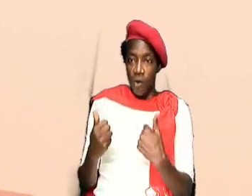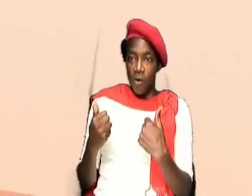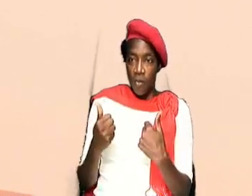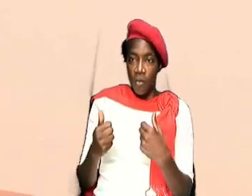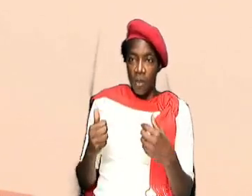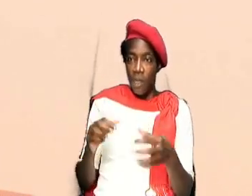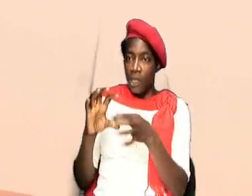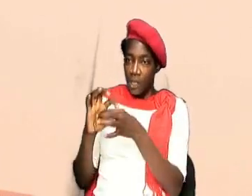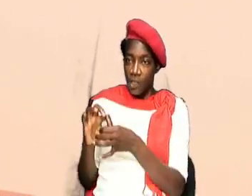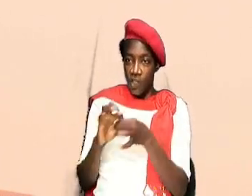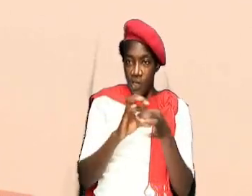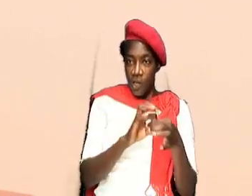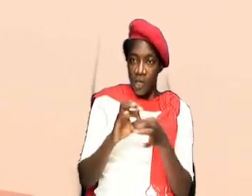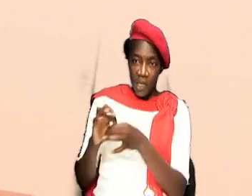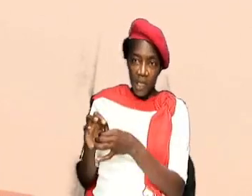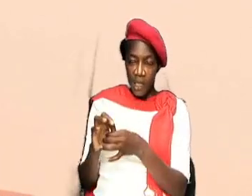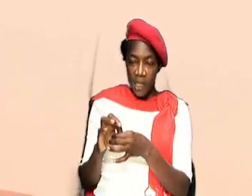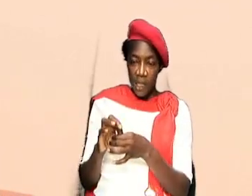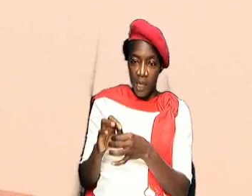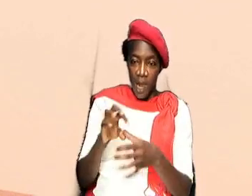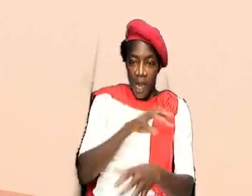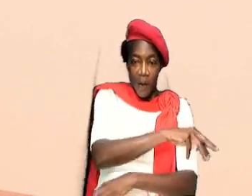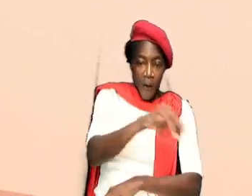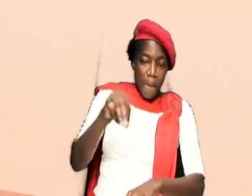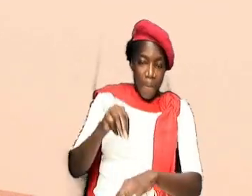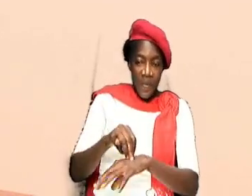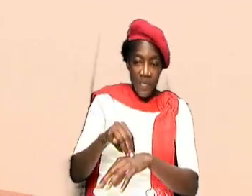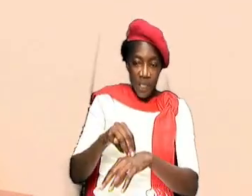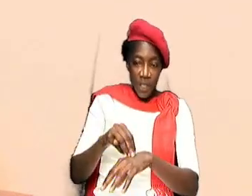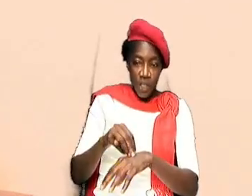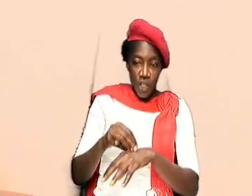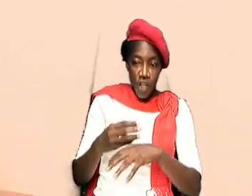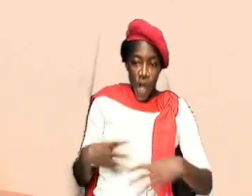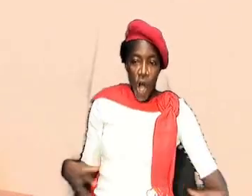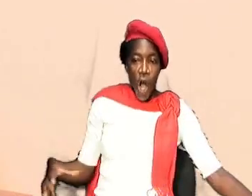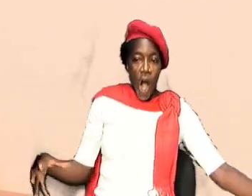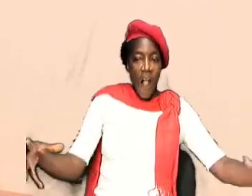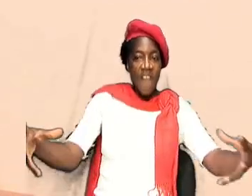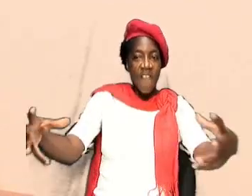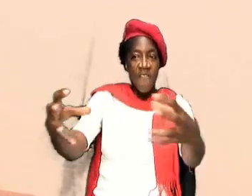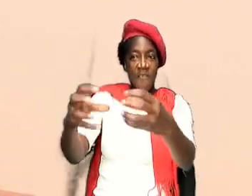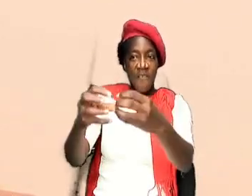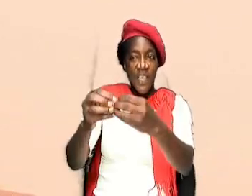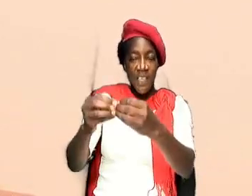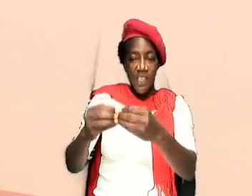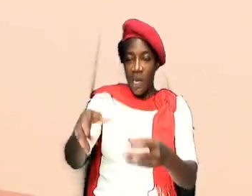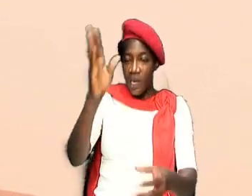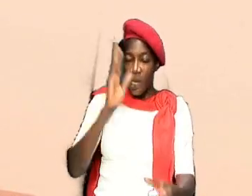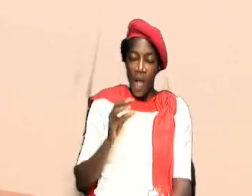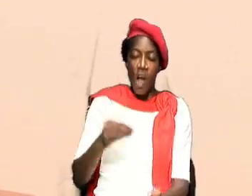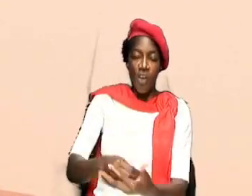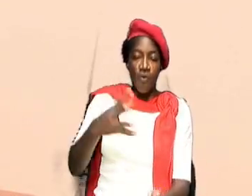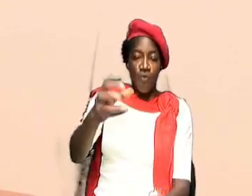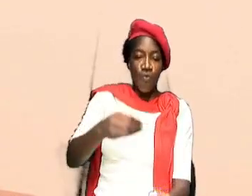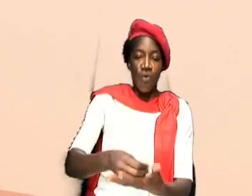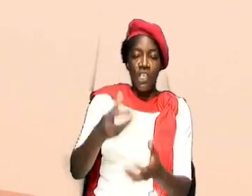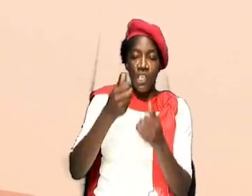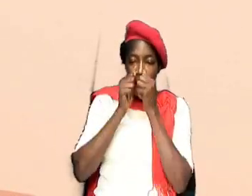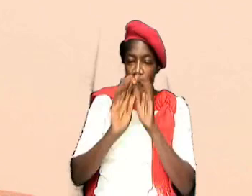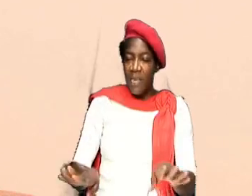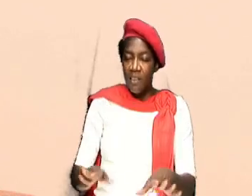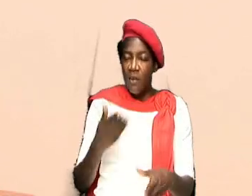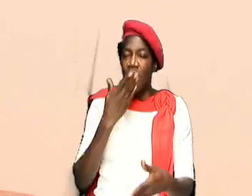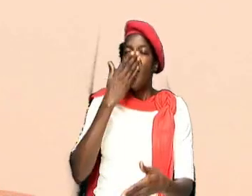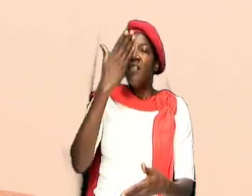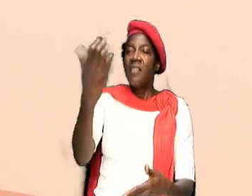us in our missions convention. God richly bless you. Thank you for tuning